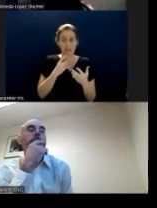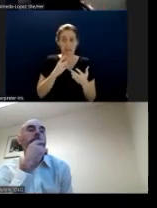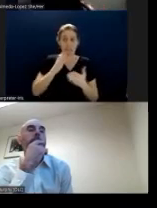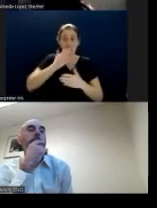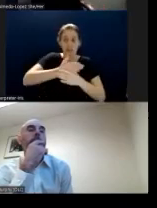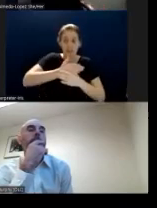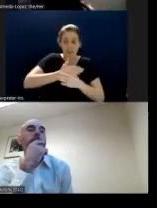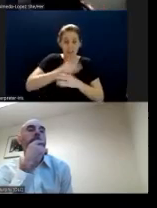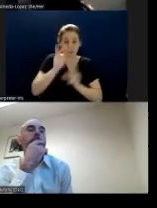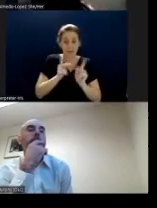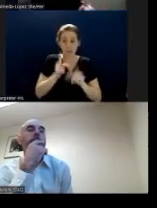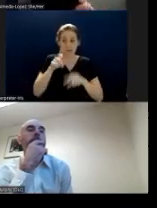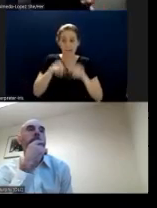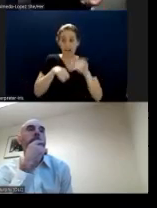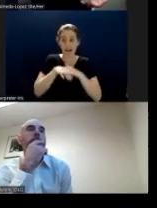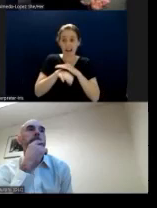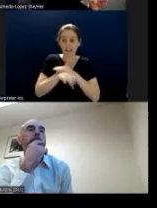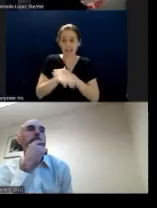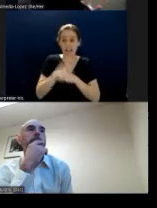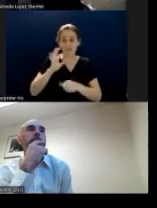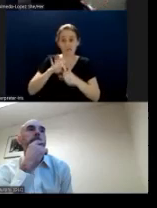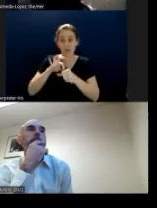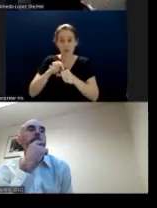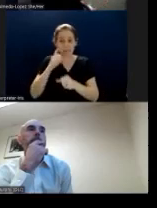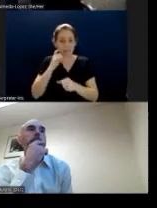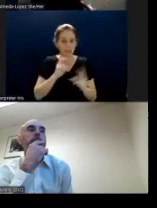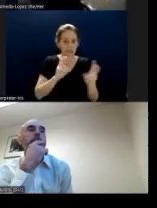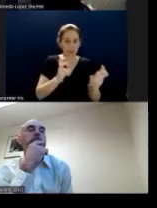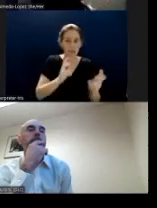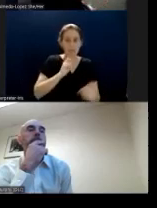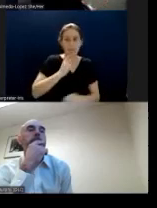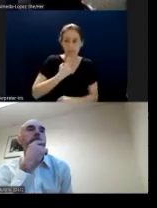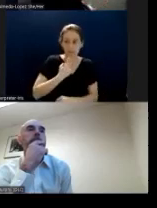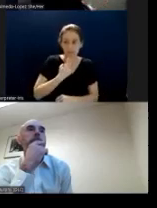from using the polls because of disability issues or anything like that,